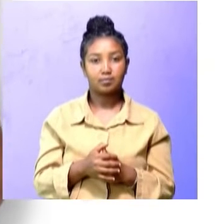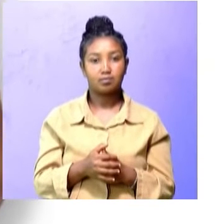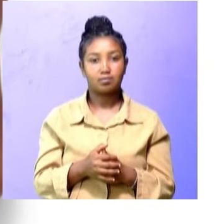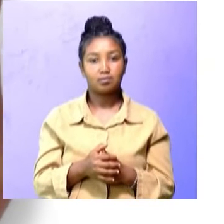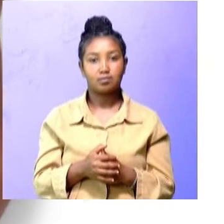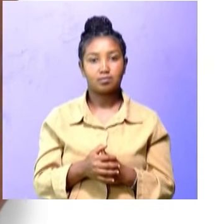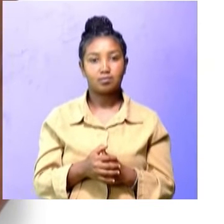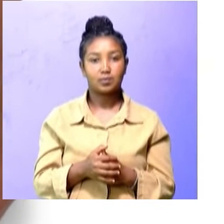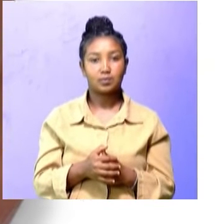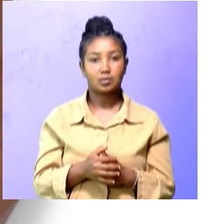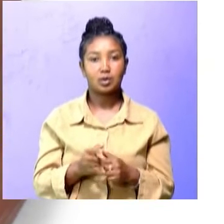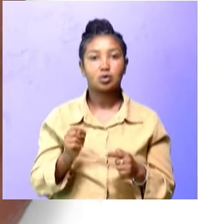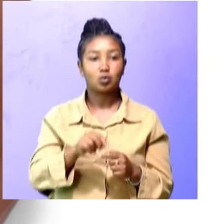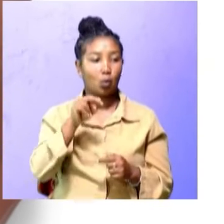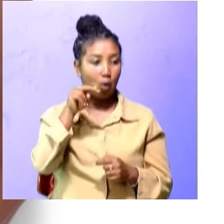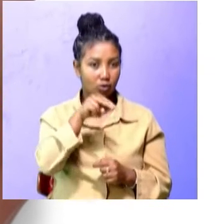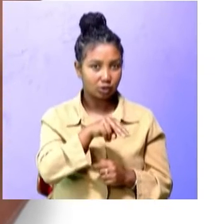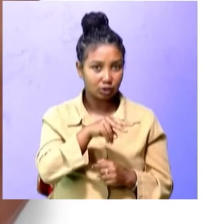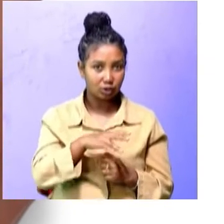to watch